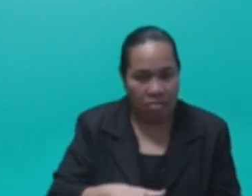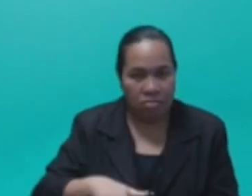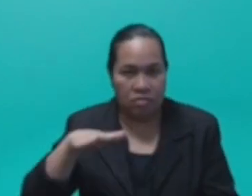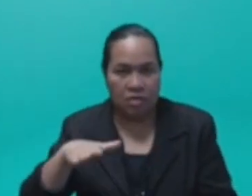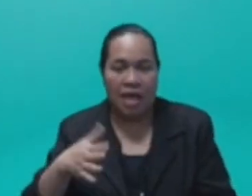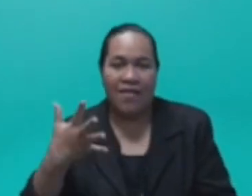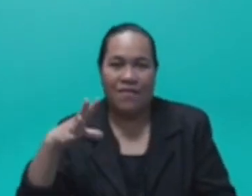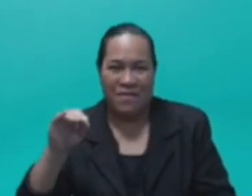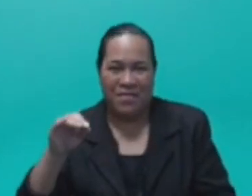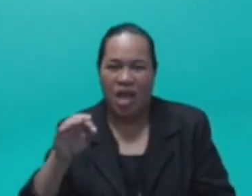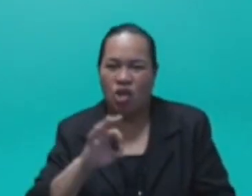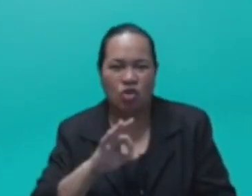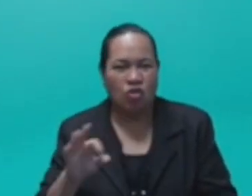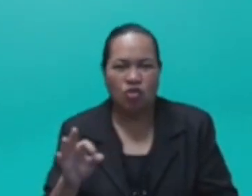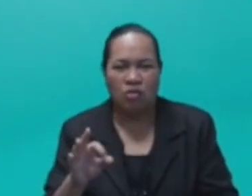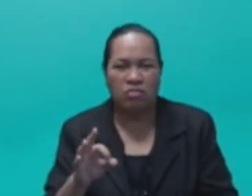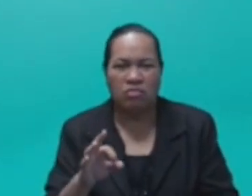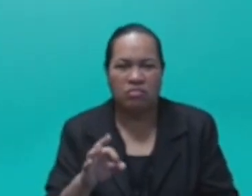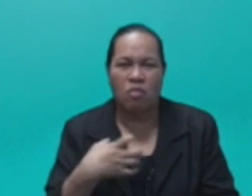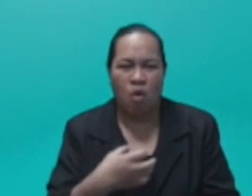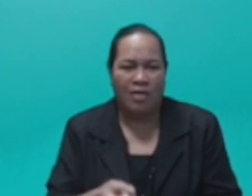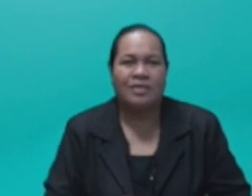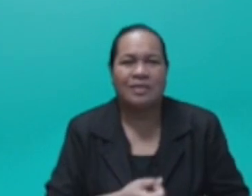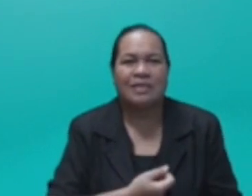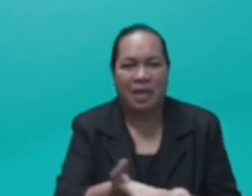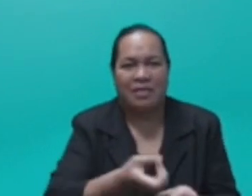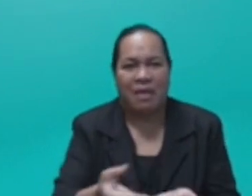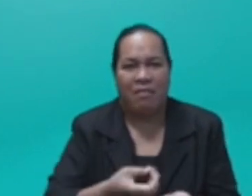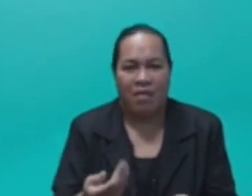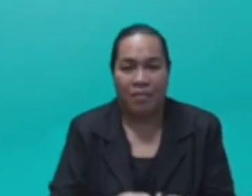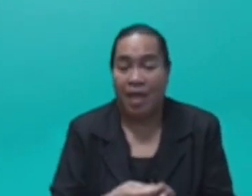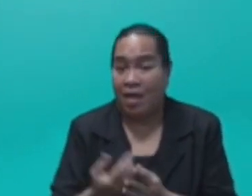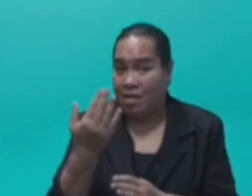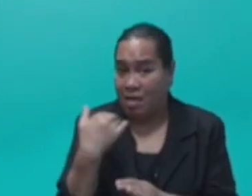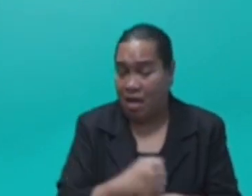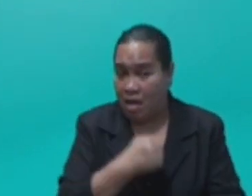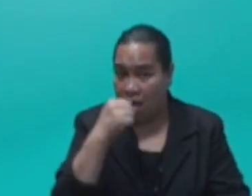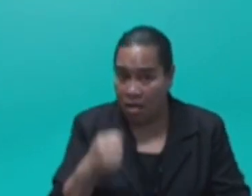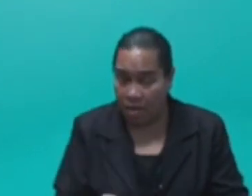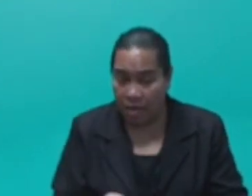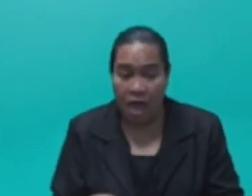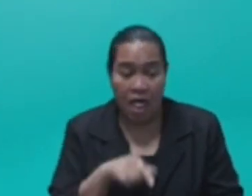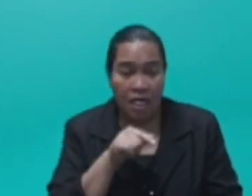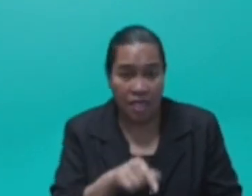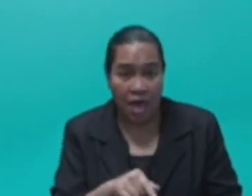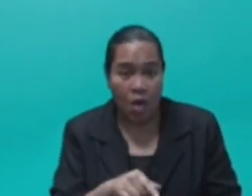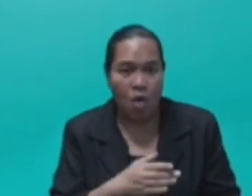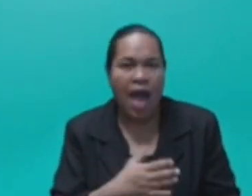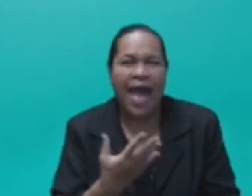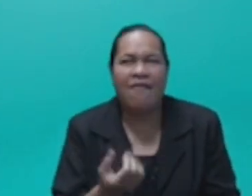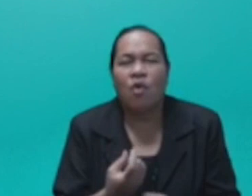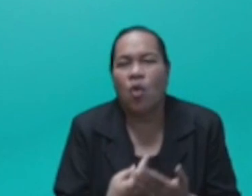dependency on expatriates and associated costs. Under the previous administration, the judicial workforce included